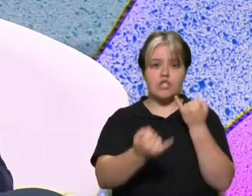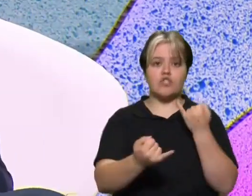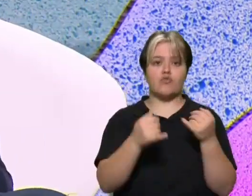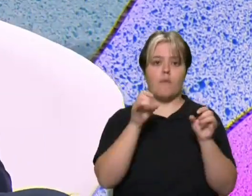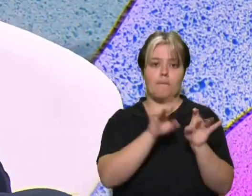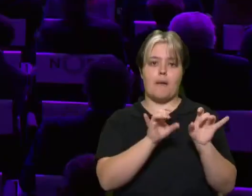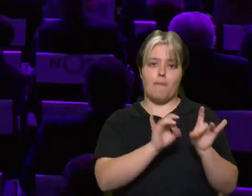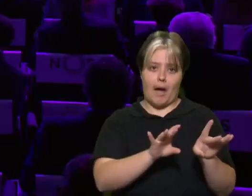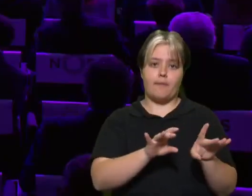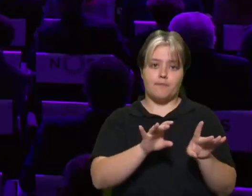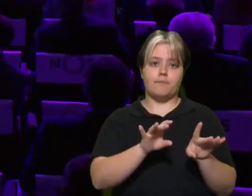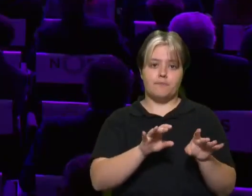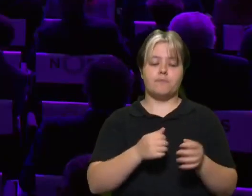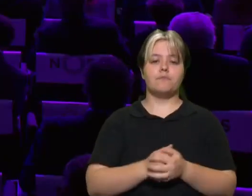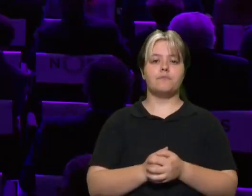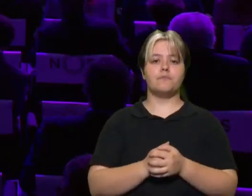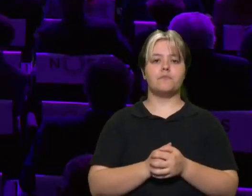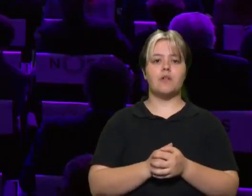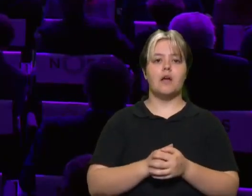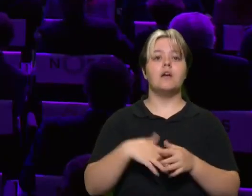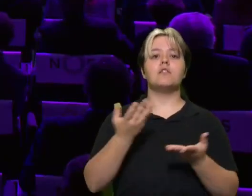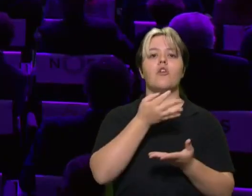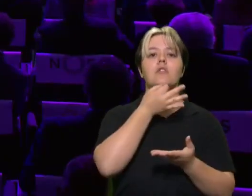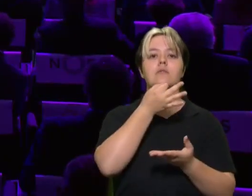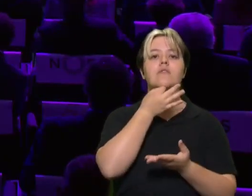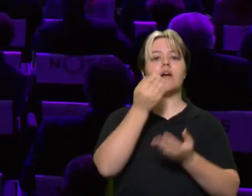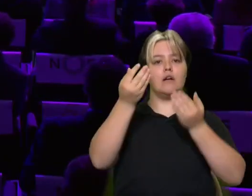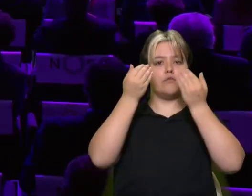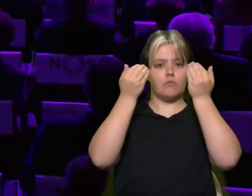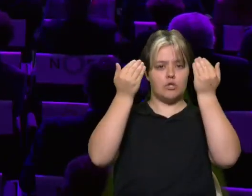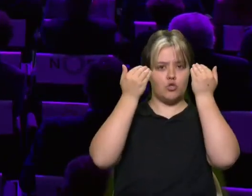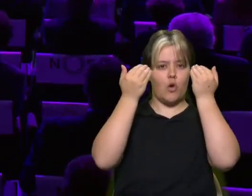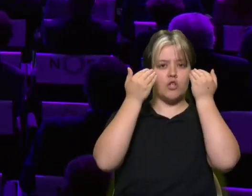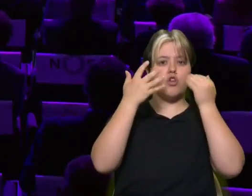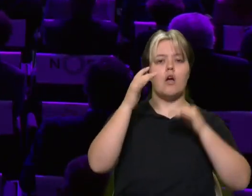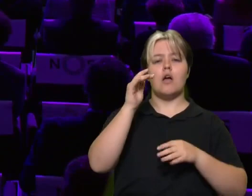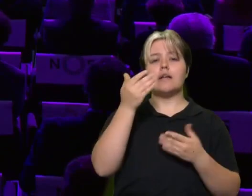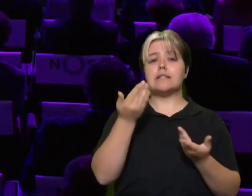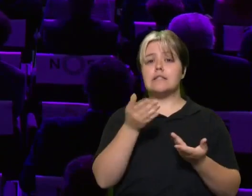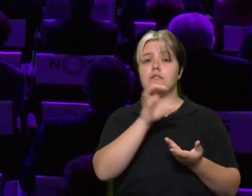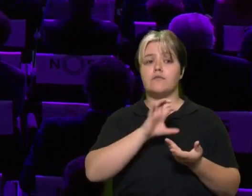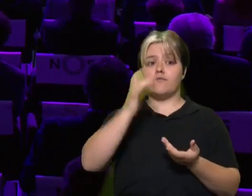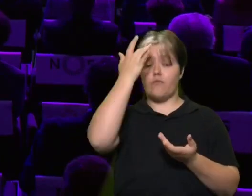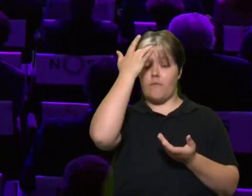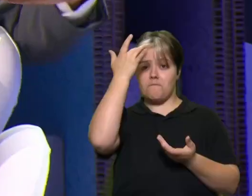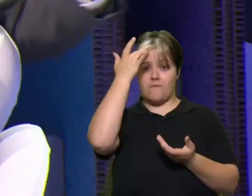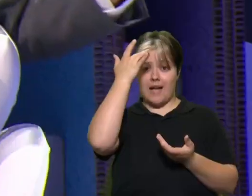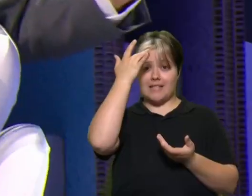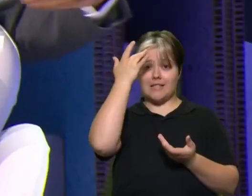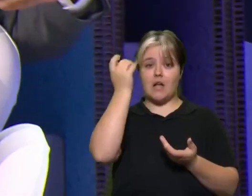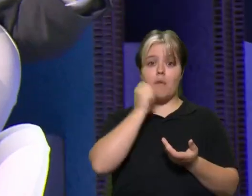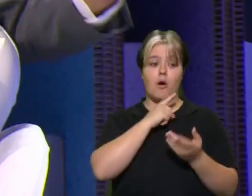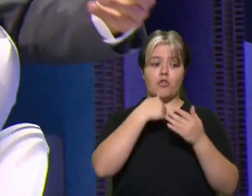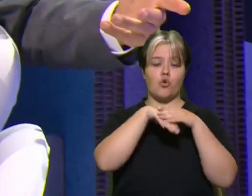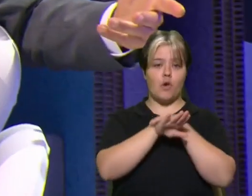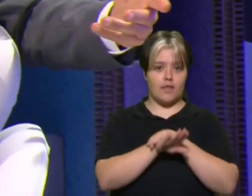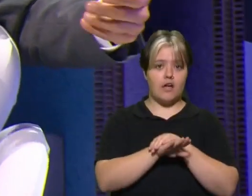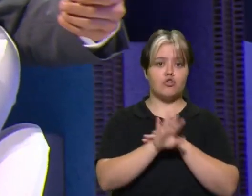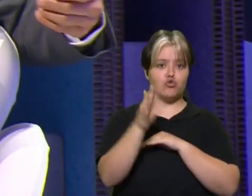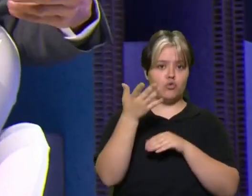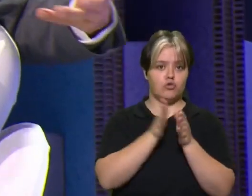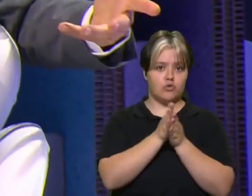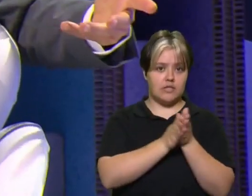avoid risks and impacts on people. We're speaking about data that are